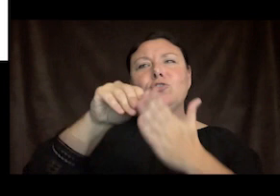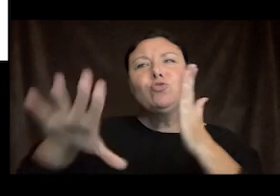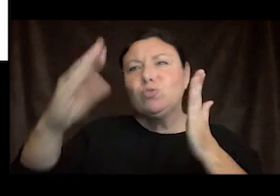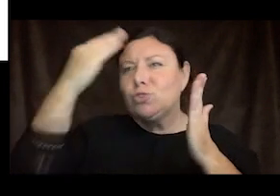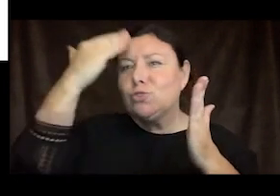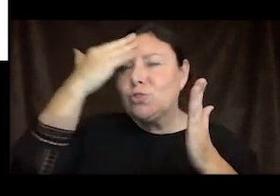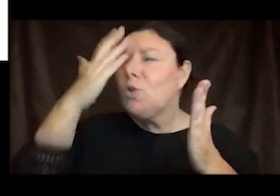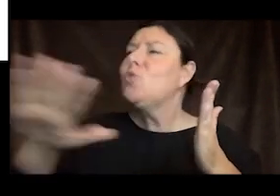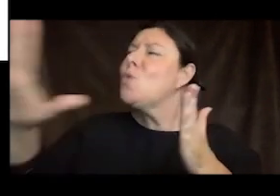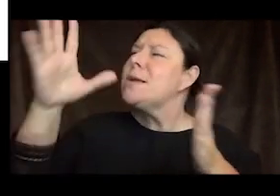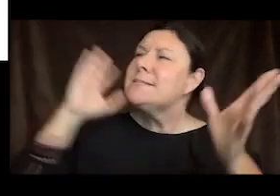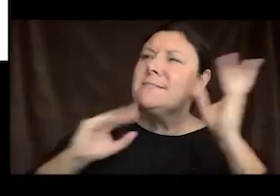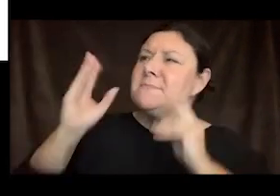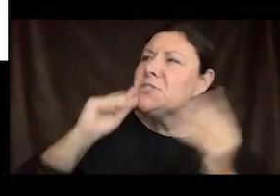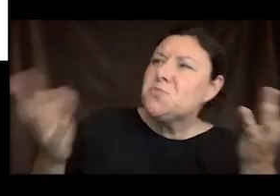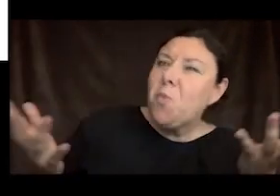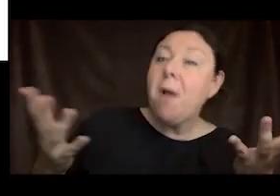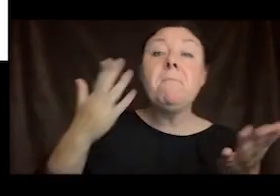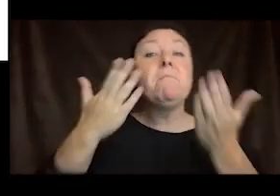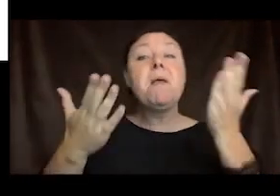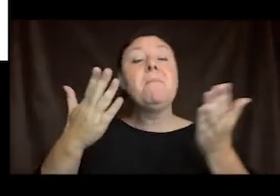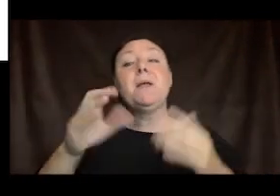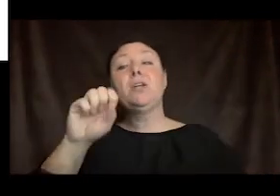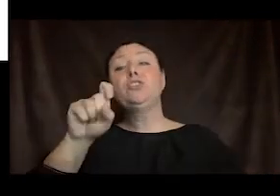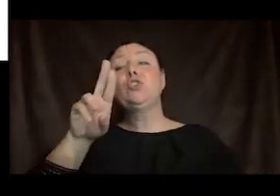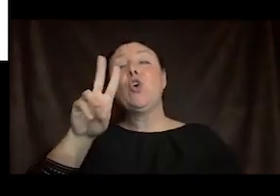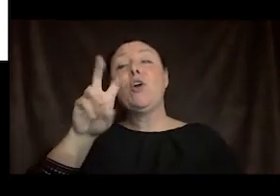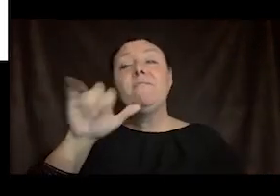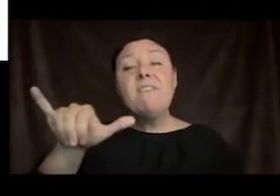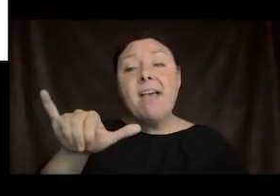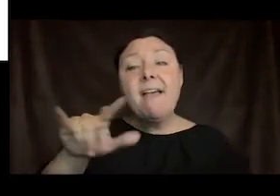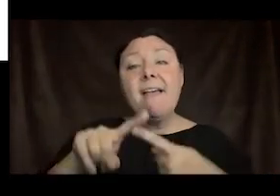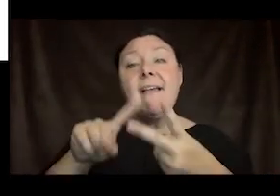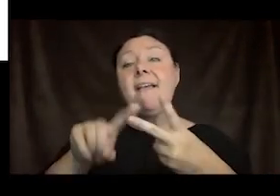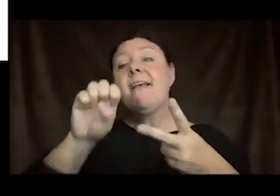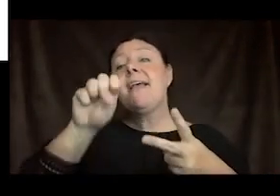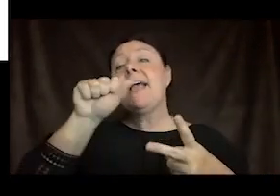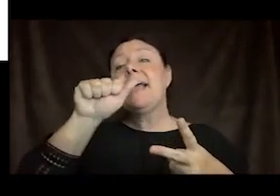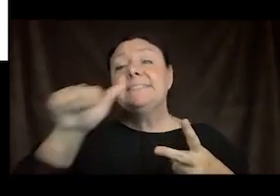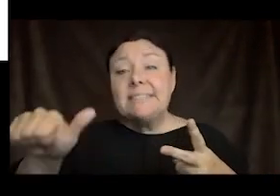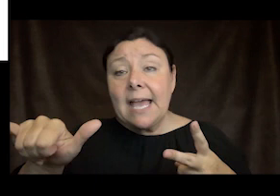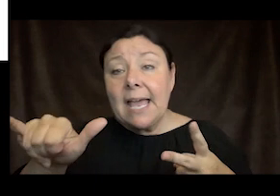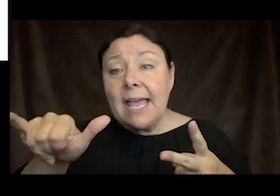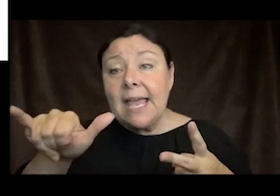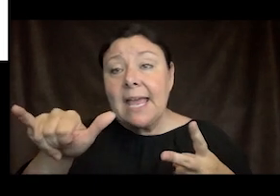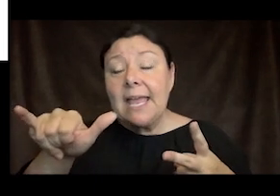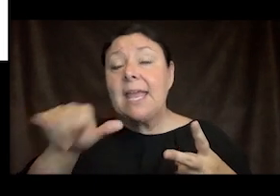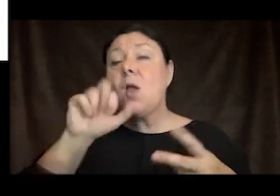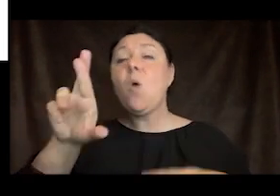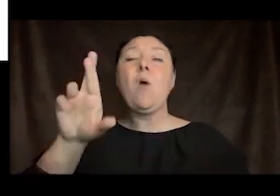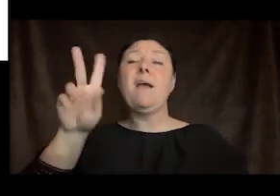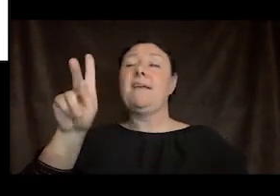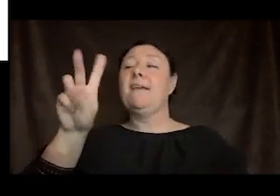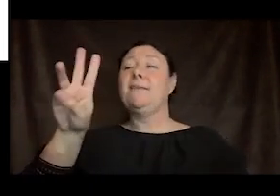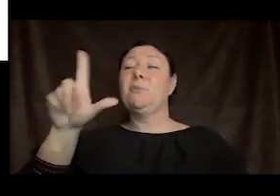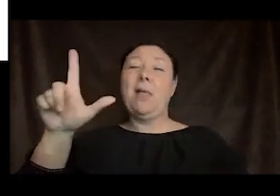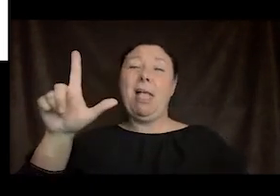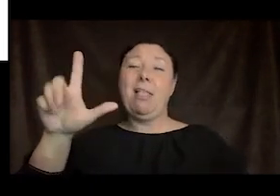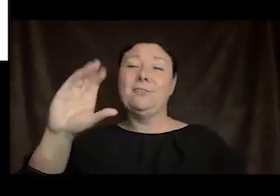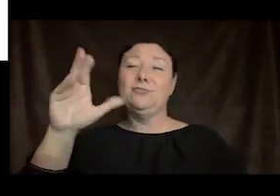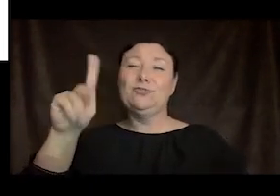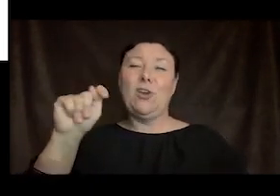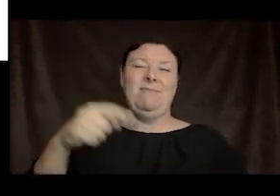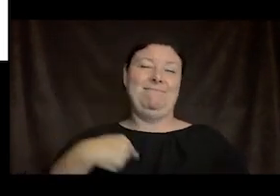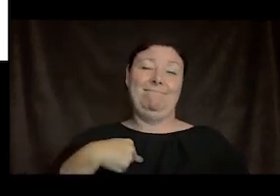Find out what they've experienced. You might want to do a survey or essays. Here's that KWL chart. I know some people love. I never was able to quite get